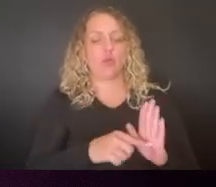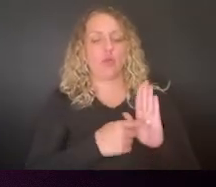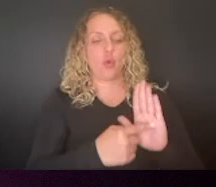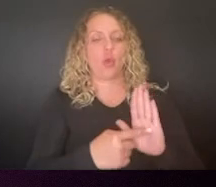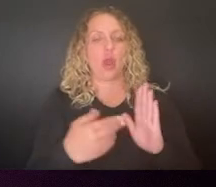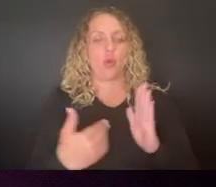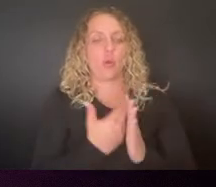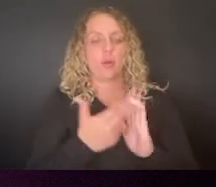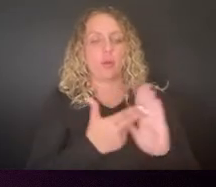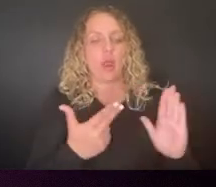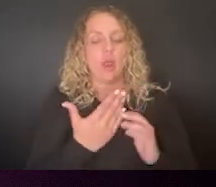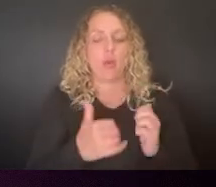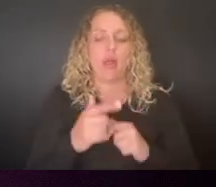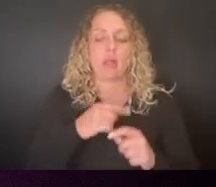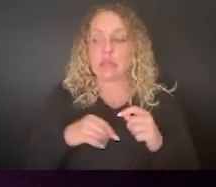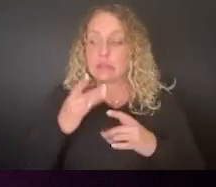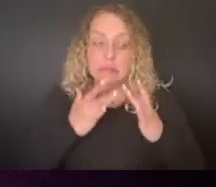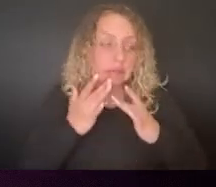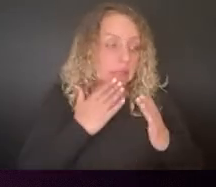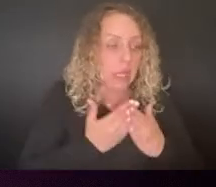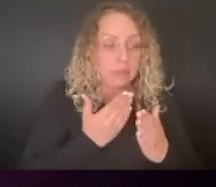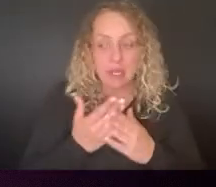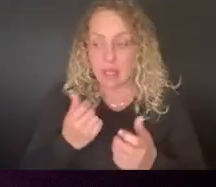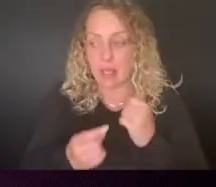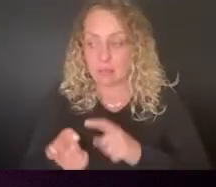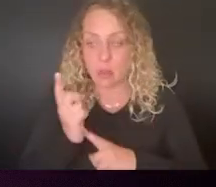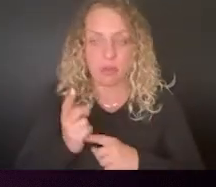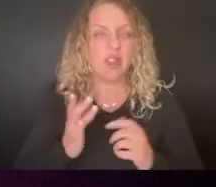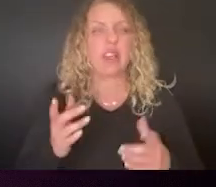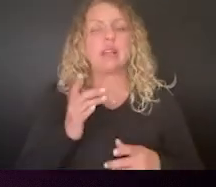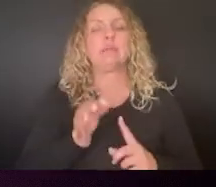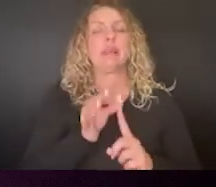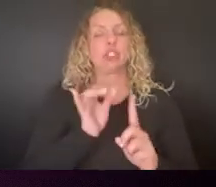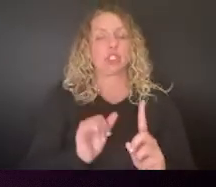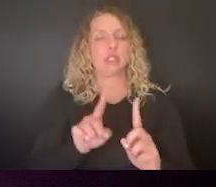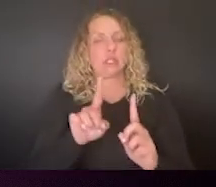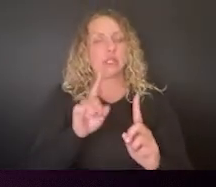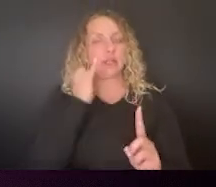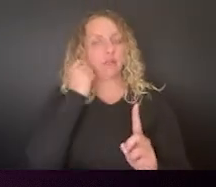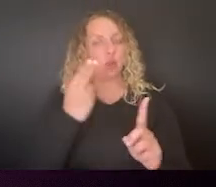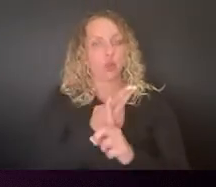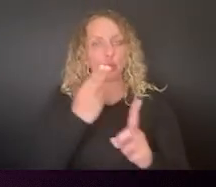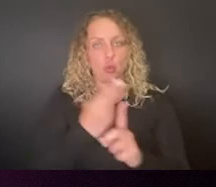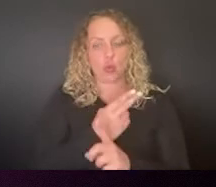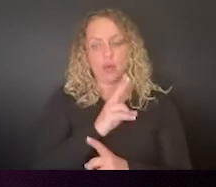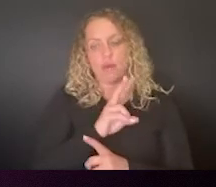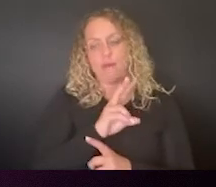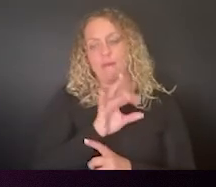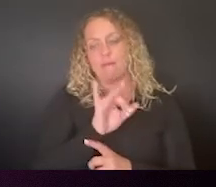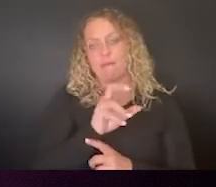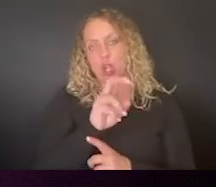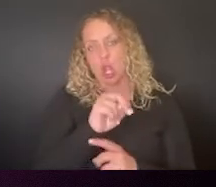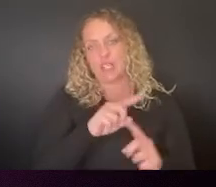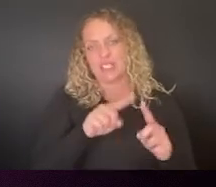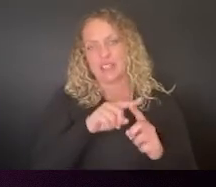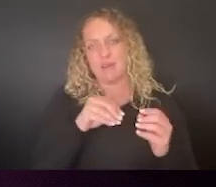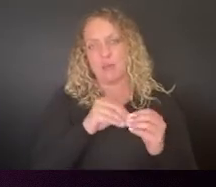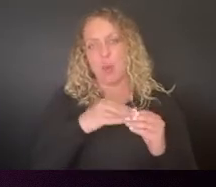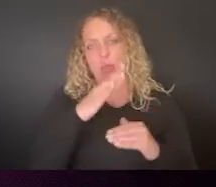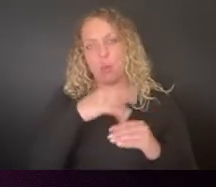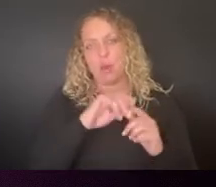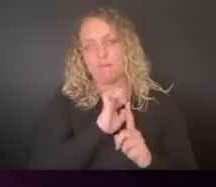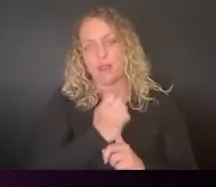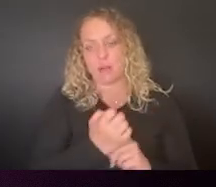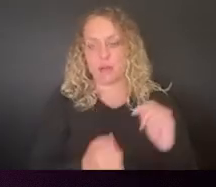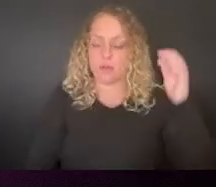Lastly, favicons. It's always a nice touch to have your favicons ready to go when you roll out your rebrand, rather than scrambling to update